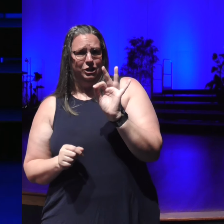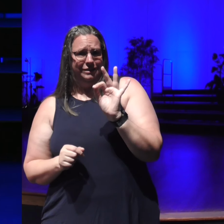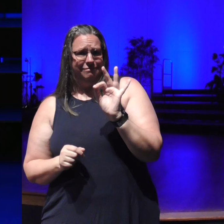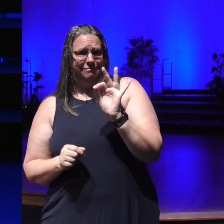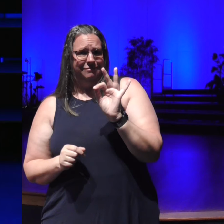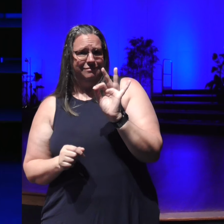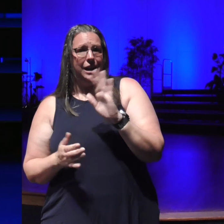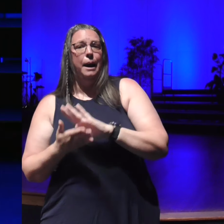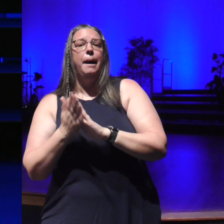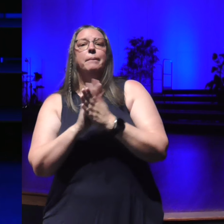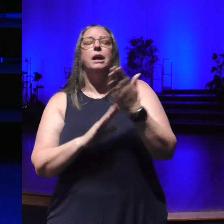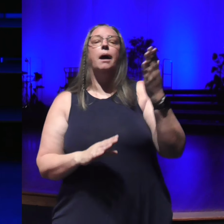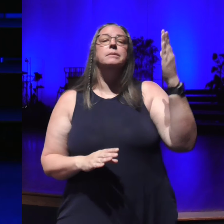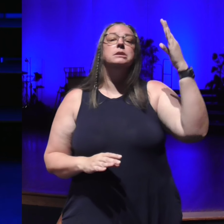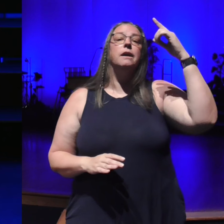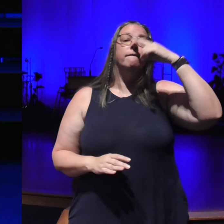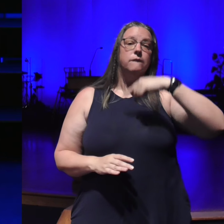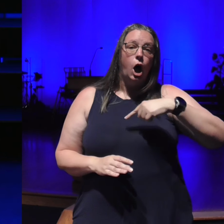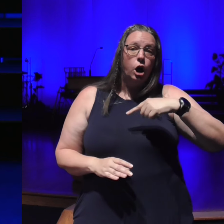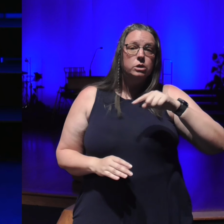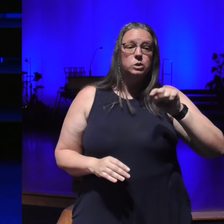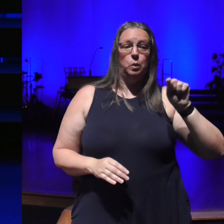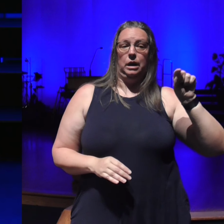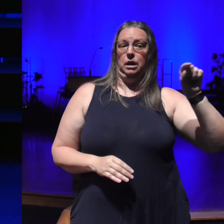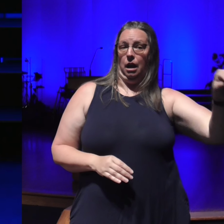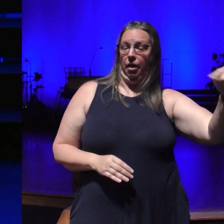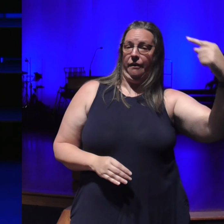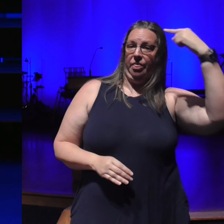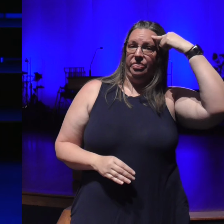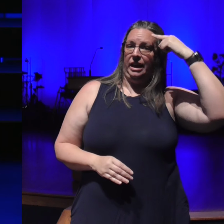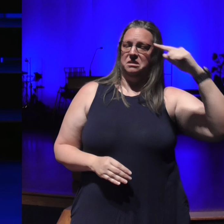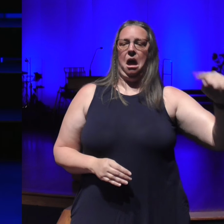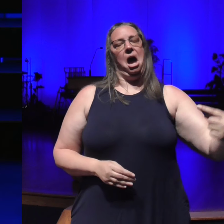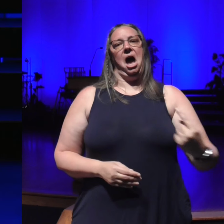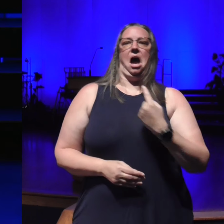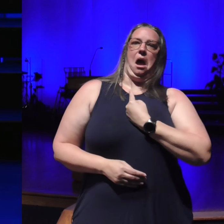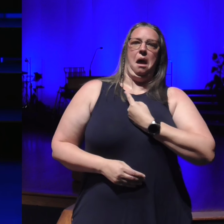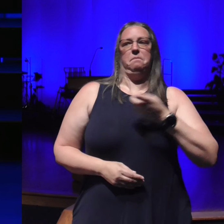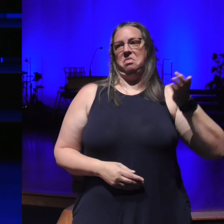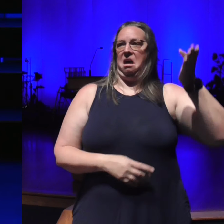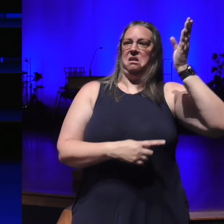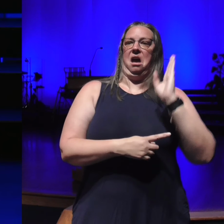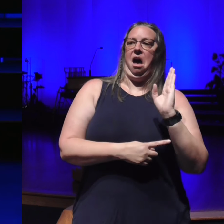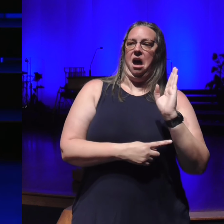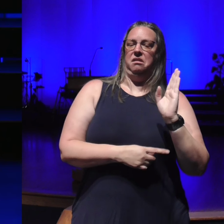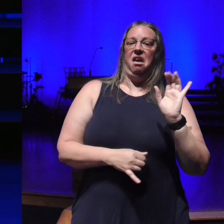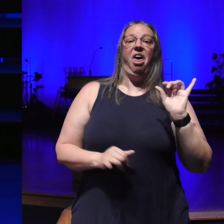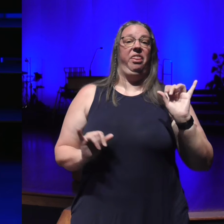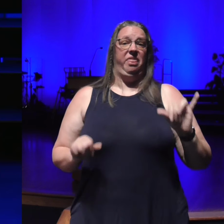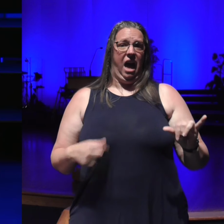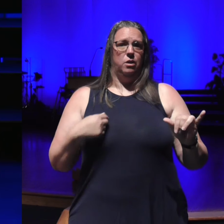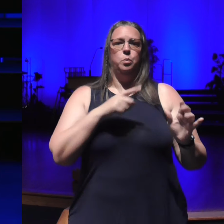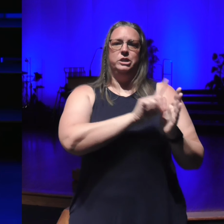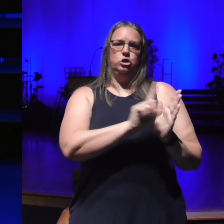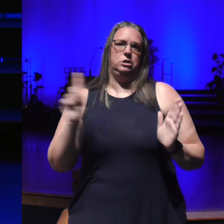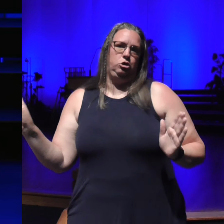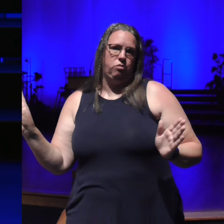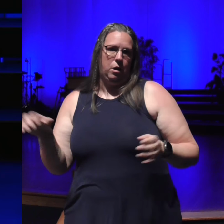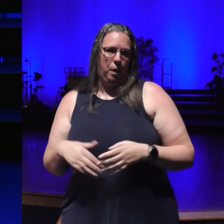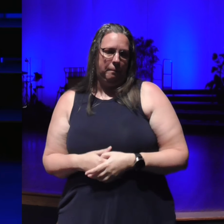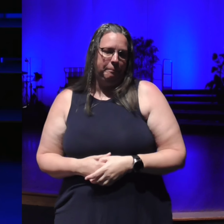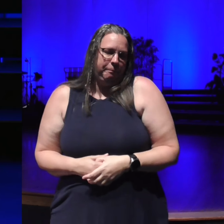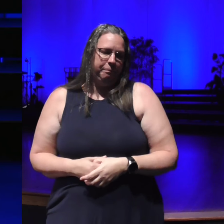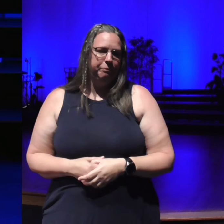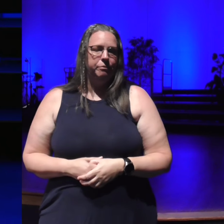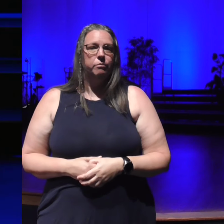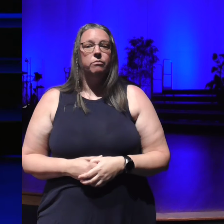becomes false when the idol thinks that it's the only God that there is. That's when you need to turn and run away.